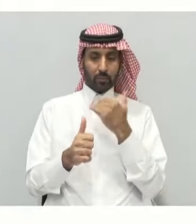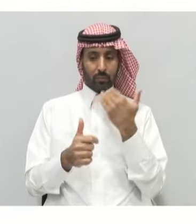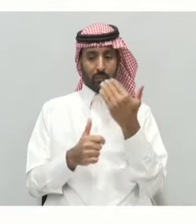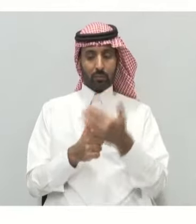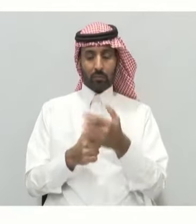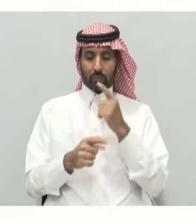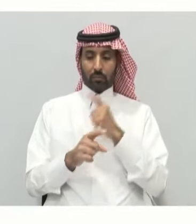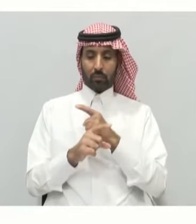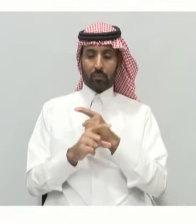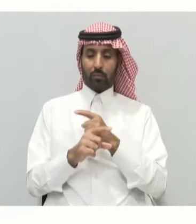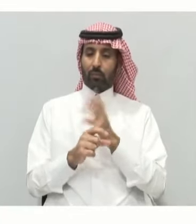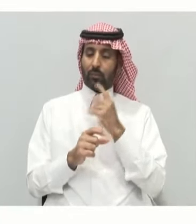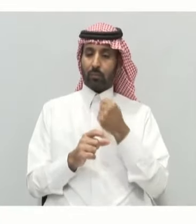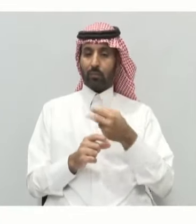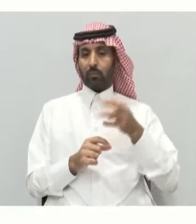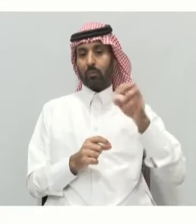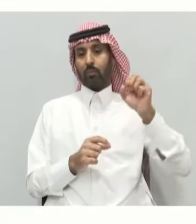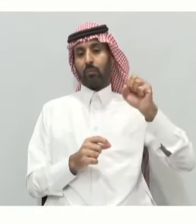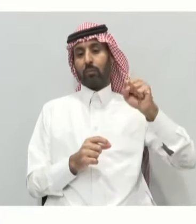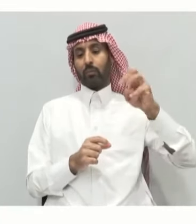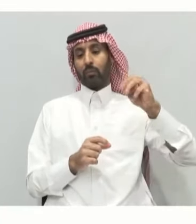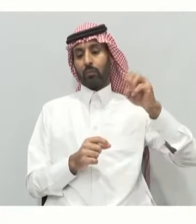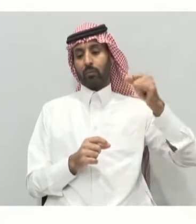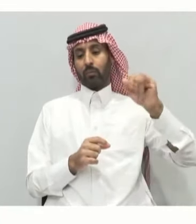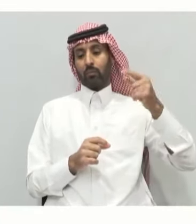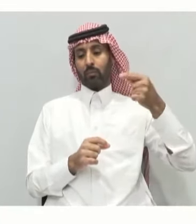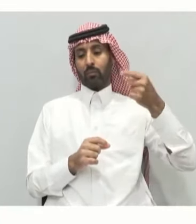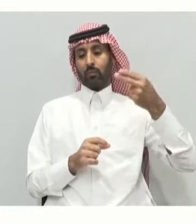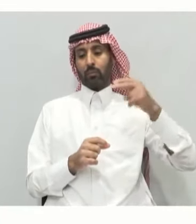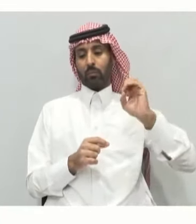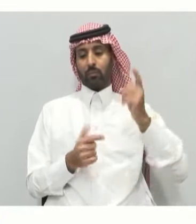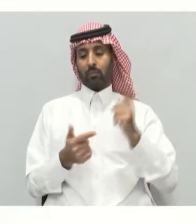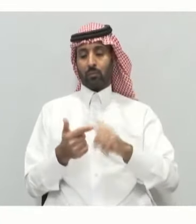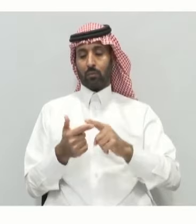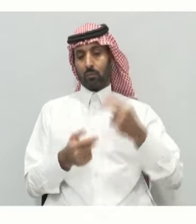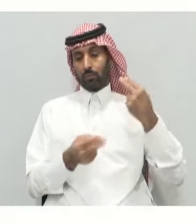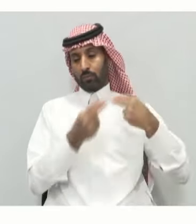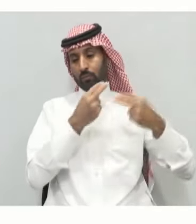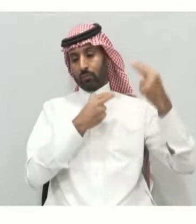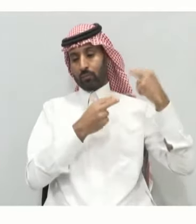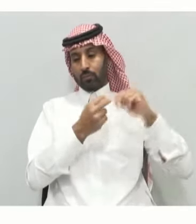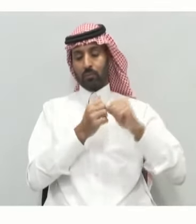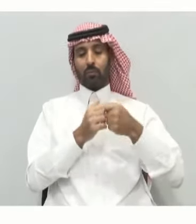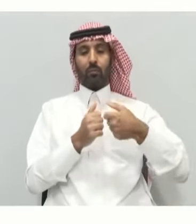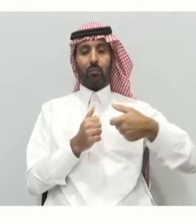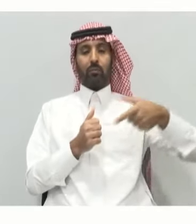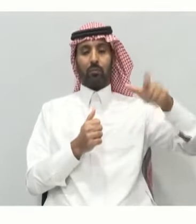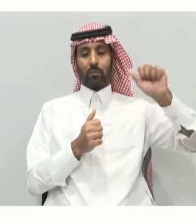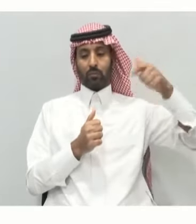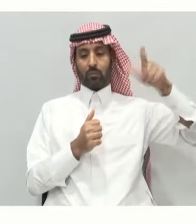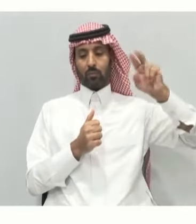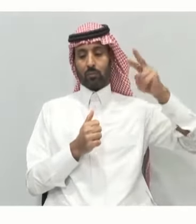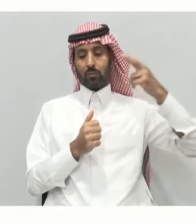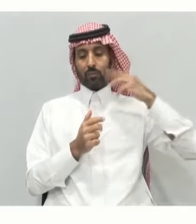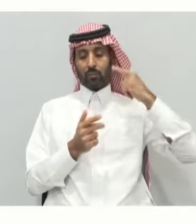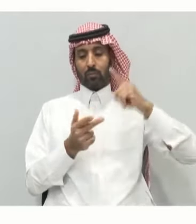with Mr. Smith. And the second period or the second class will be history with Mr. Al-Halawi. And